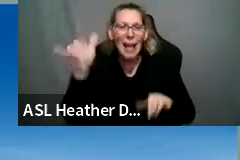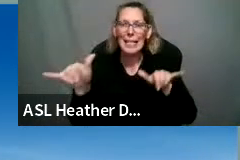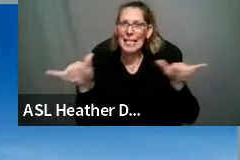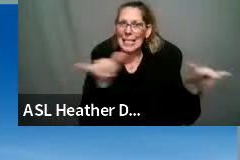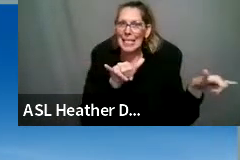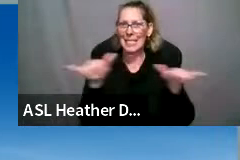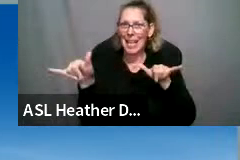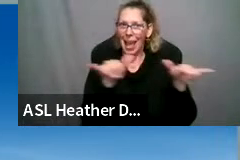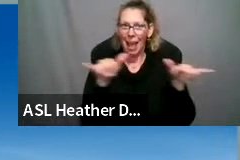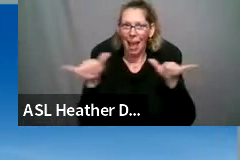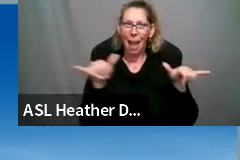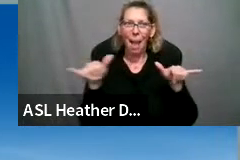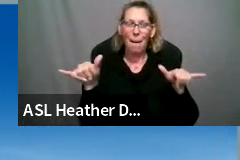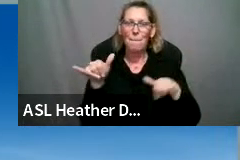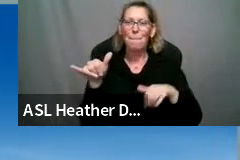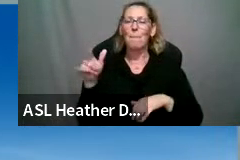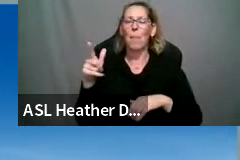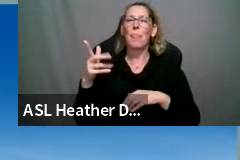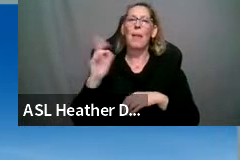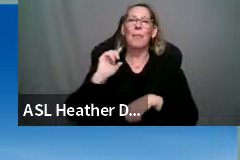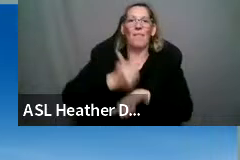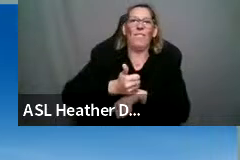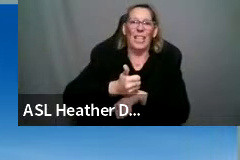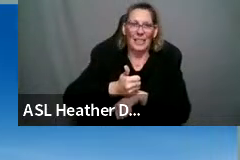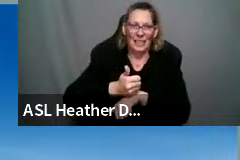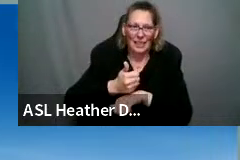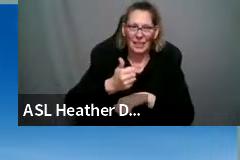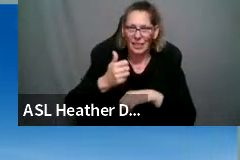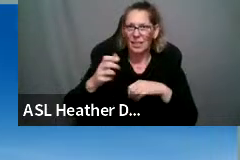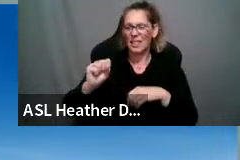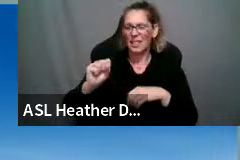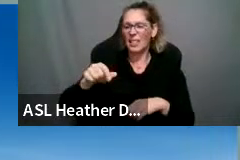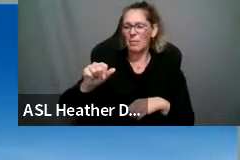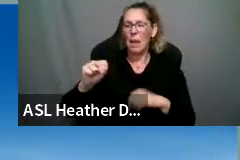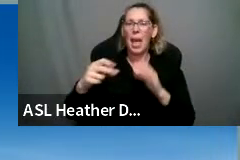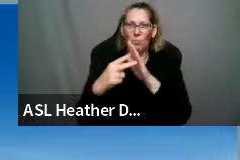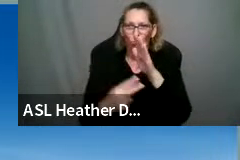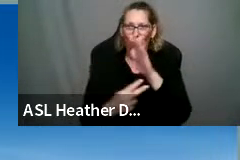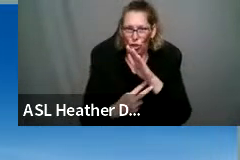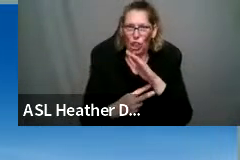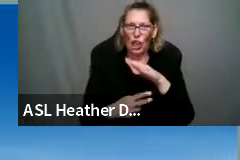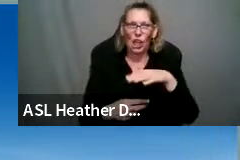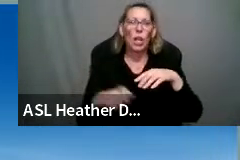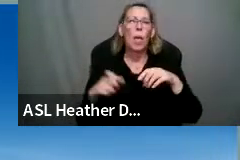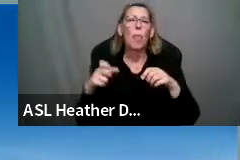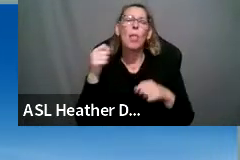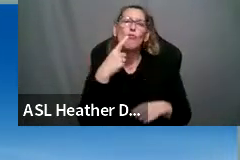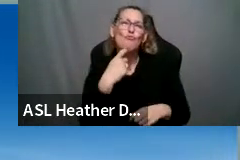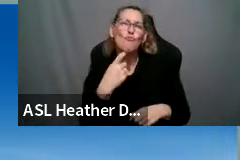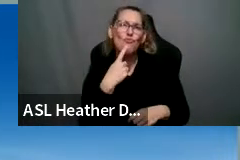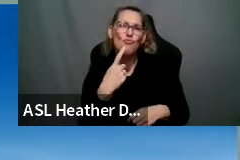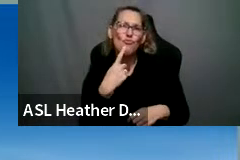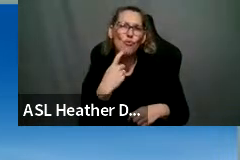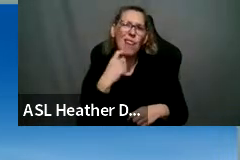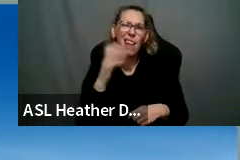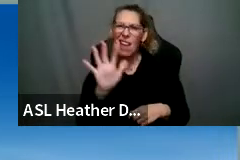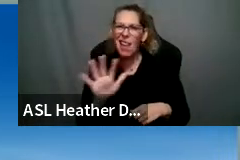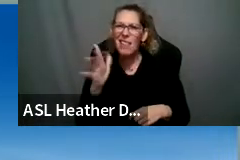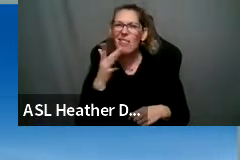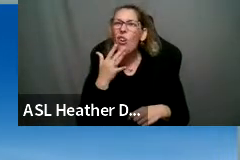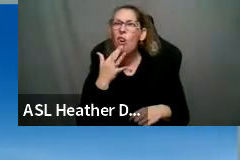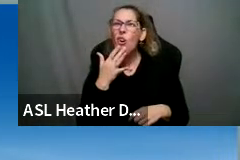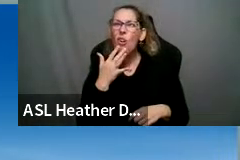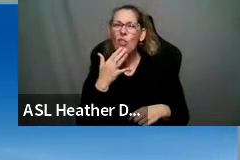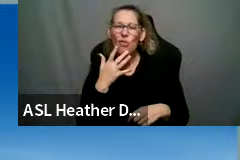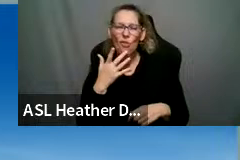level as the single level fixed span bridges. And then in the reddish magenta color,